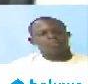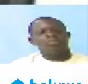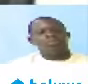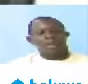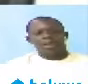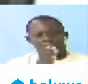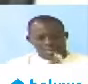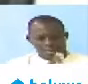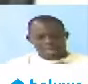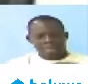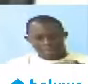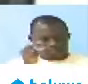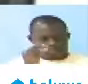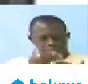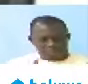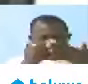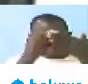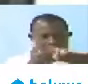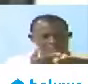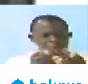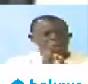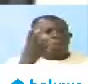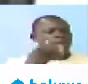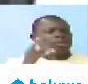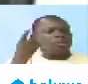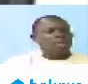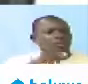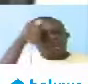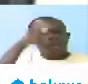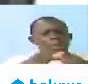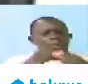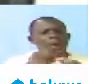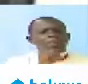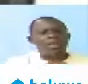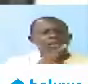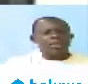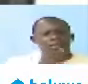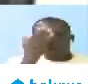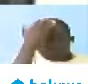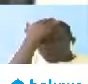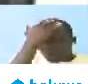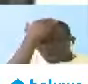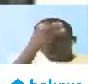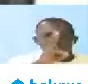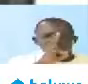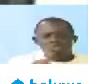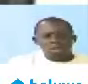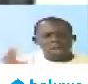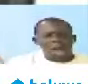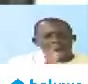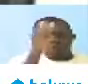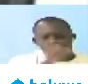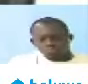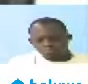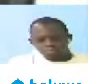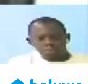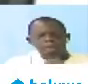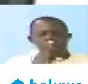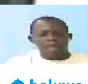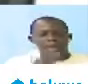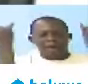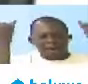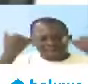He got that name during the time when Kukoi wanted to coup the Jawara government after its failure.